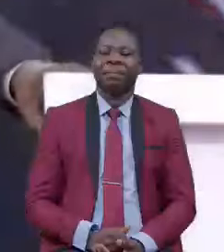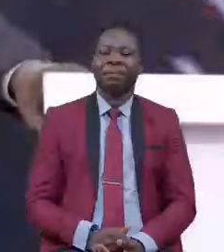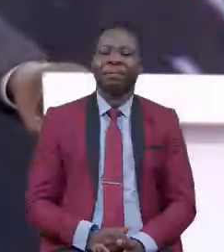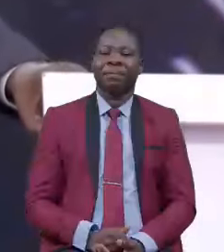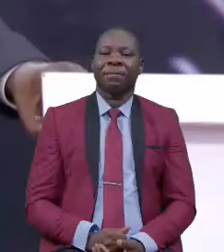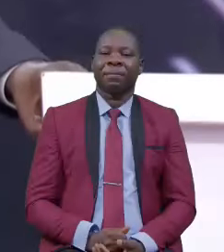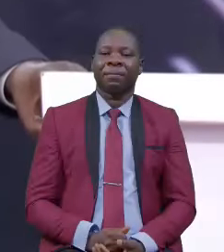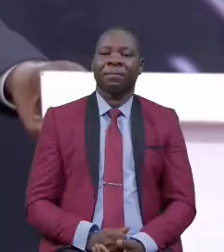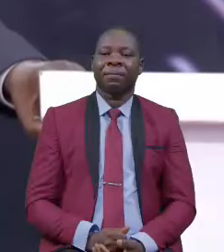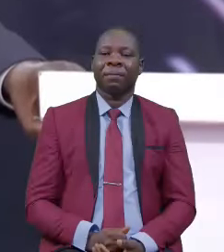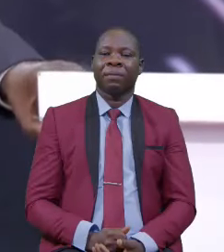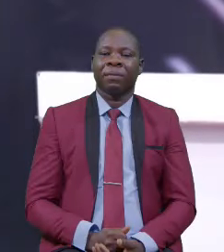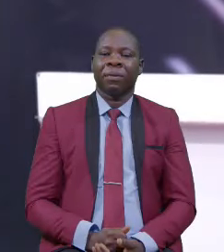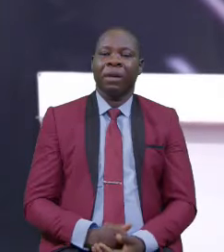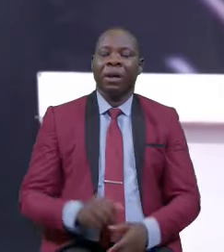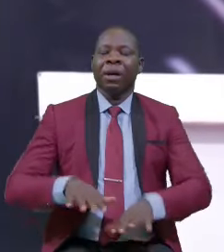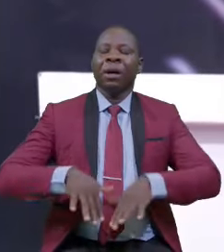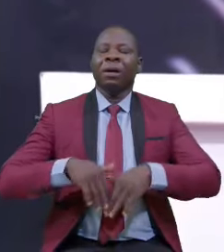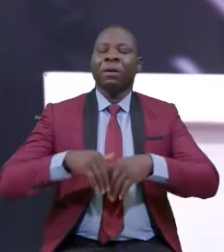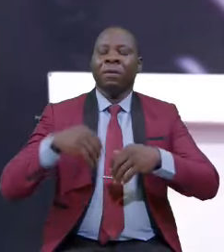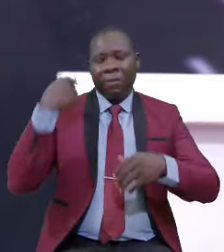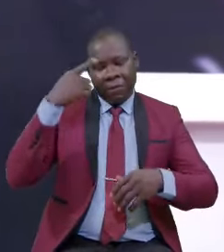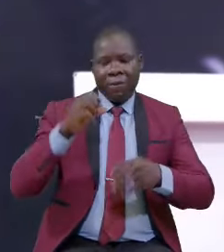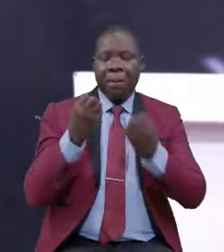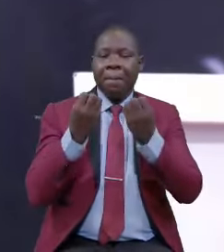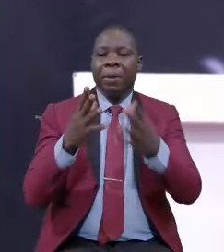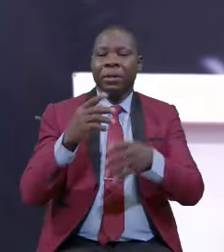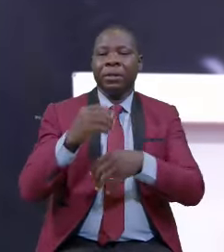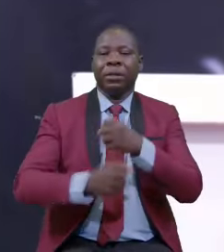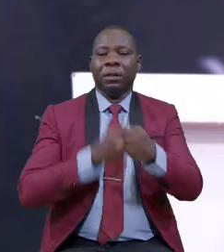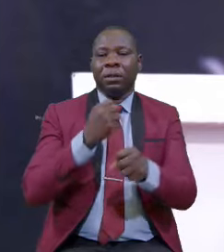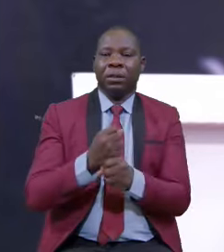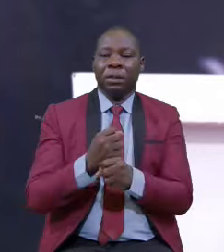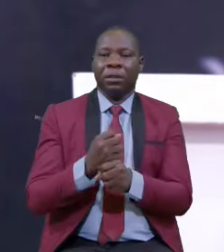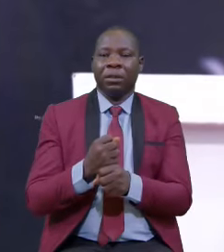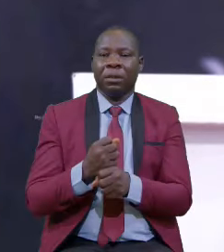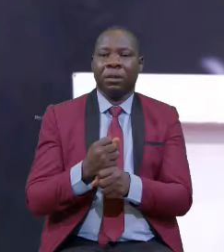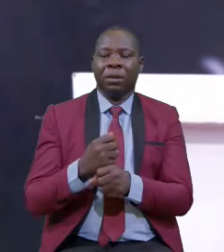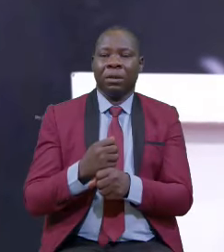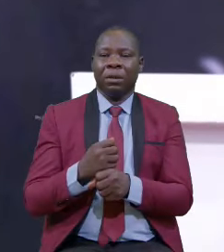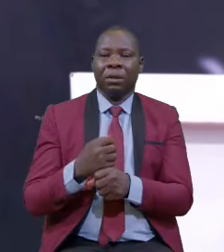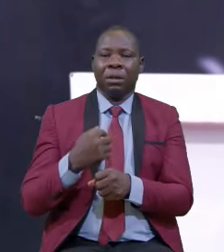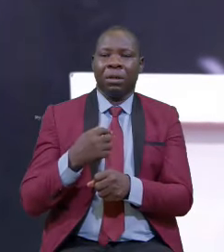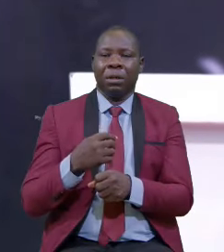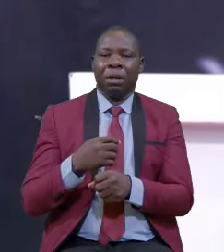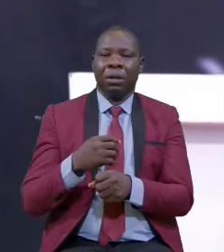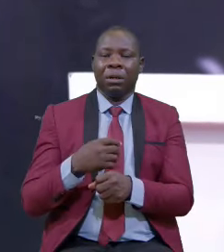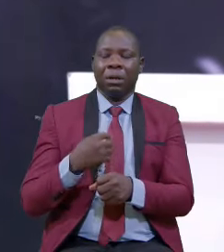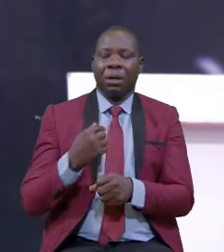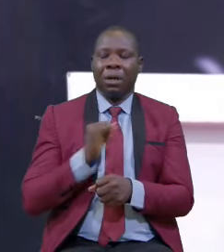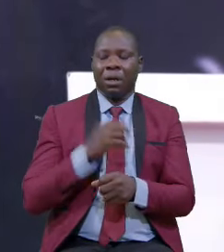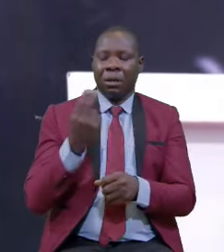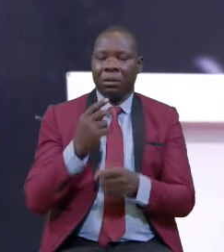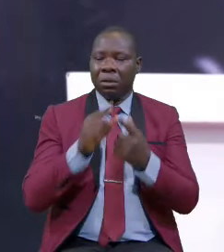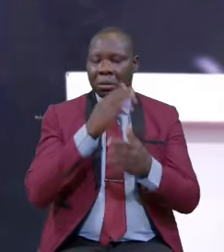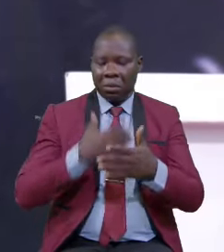For many years, I used to, you know, born again, and I read the Bible. But there are